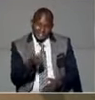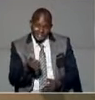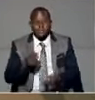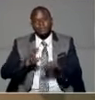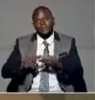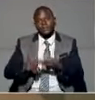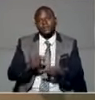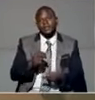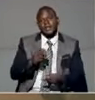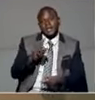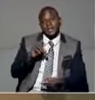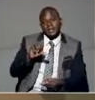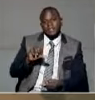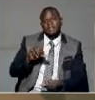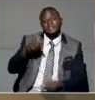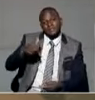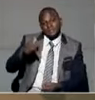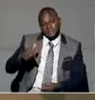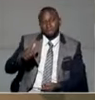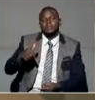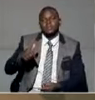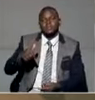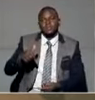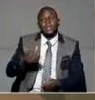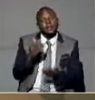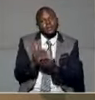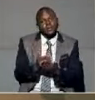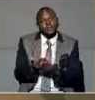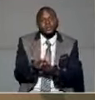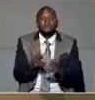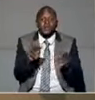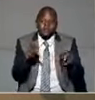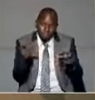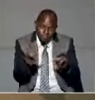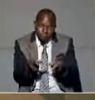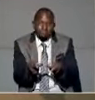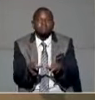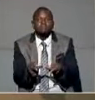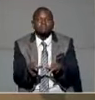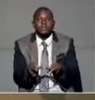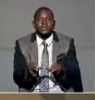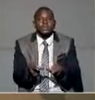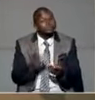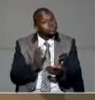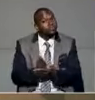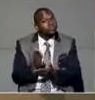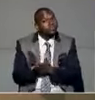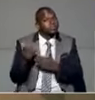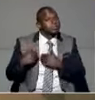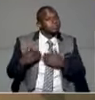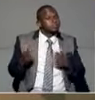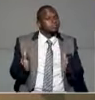February 1977. And because of his position, of his truthfulness, he